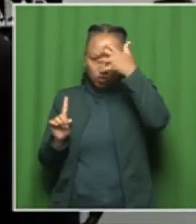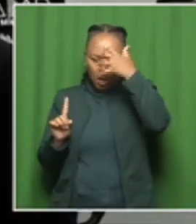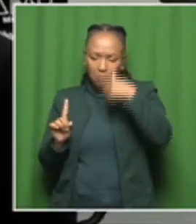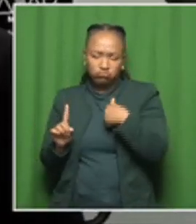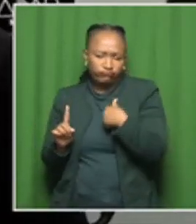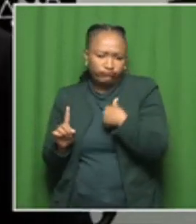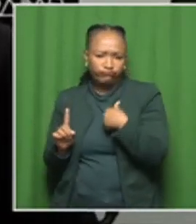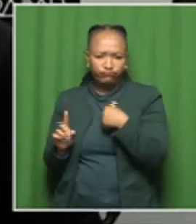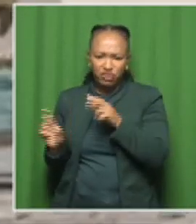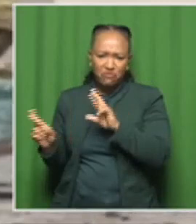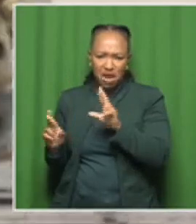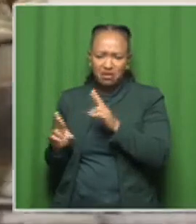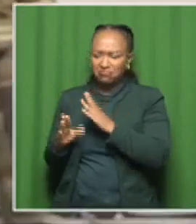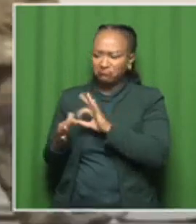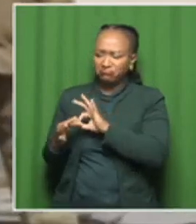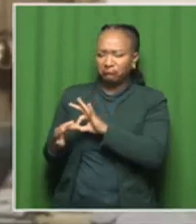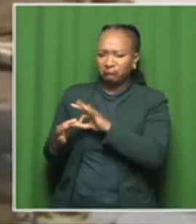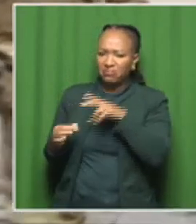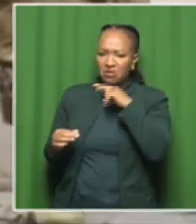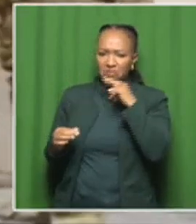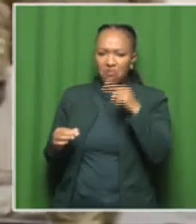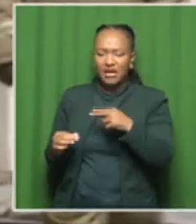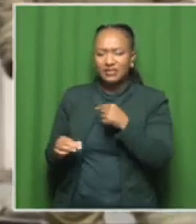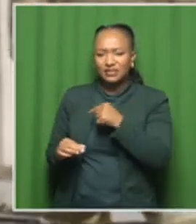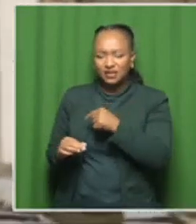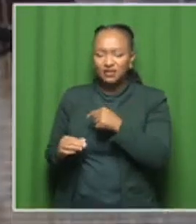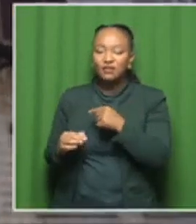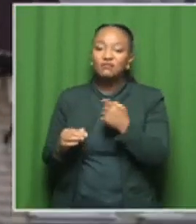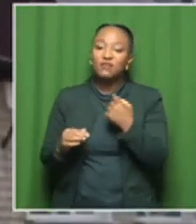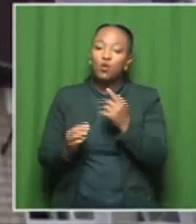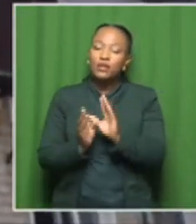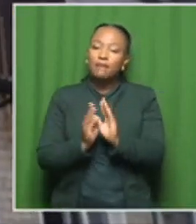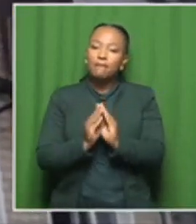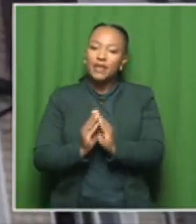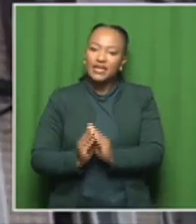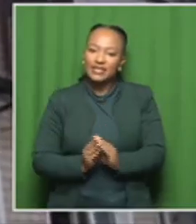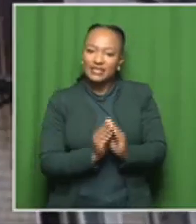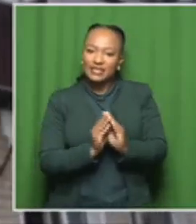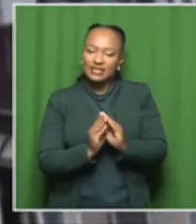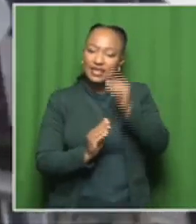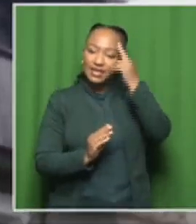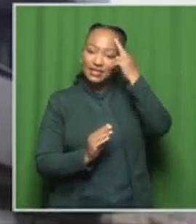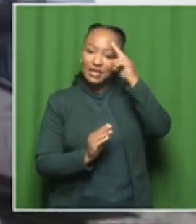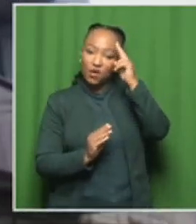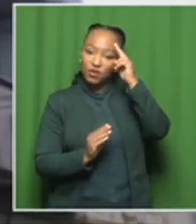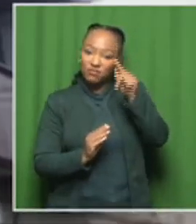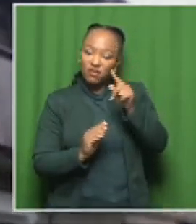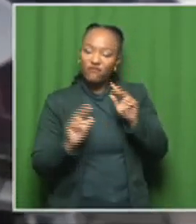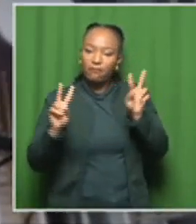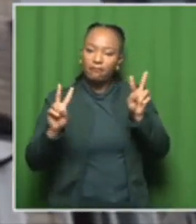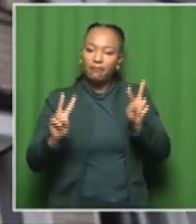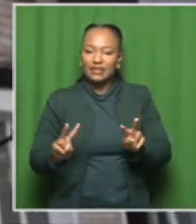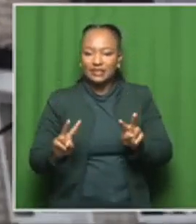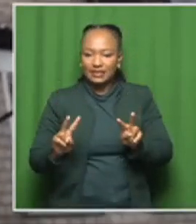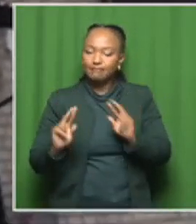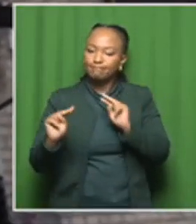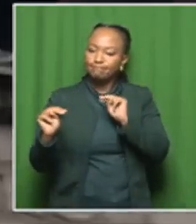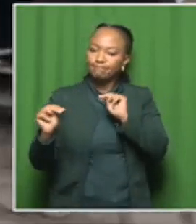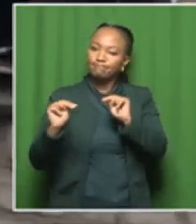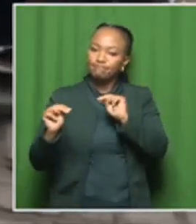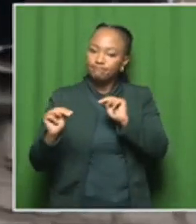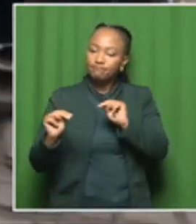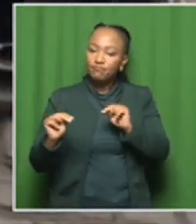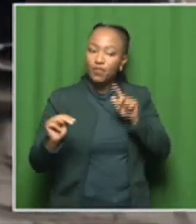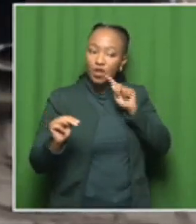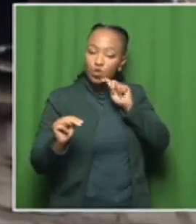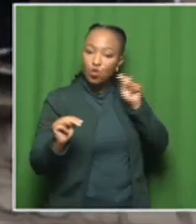week, top US and Russian officials met in Saudi Arabia for the start of peace negotiations. Ukraine and other